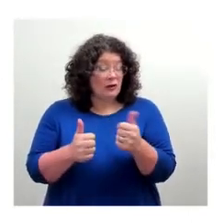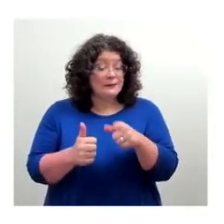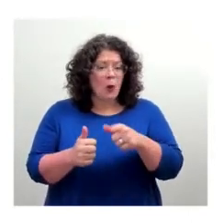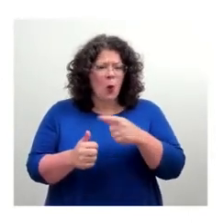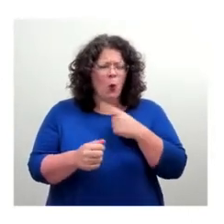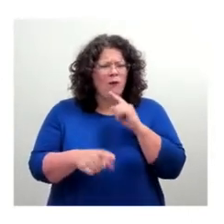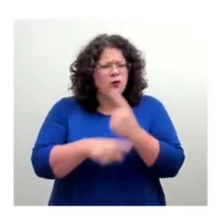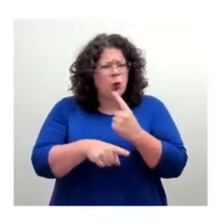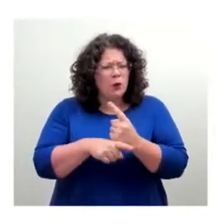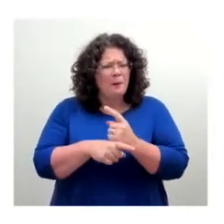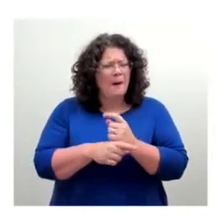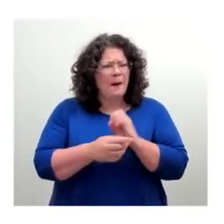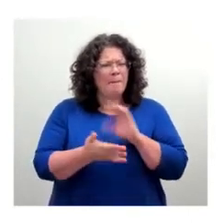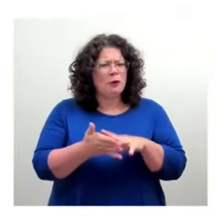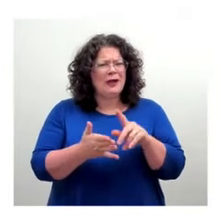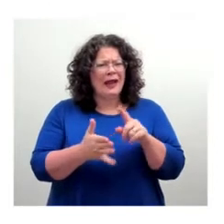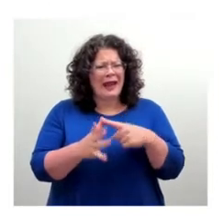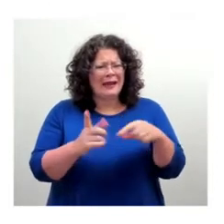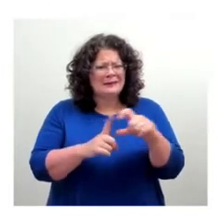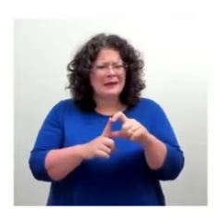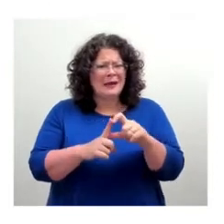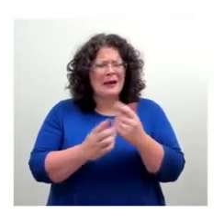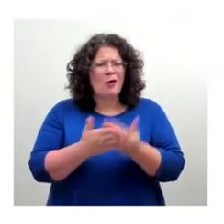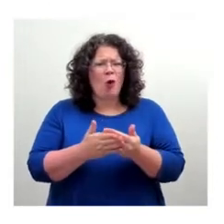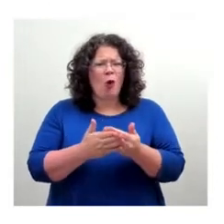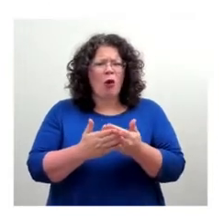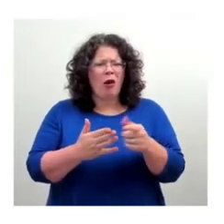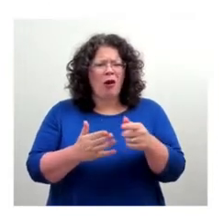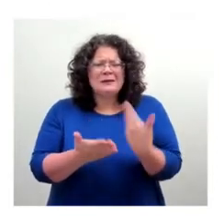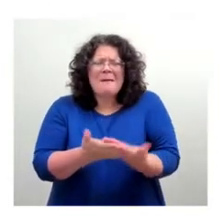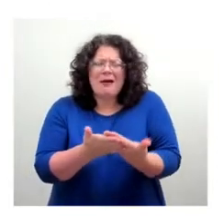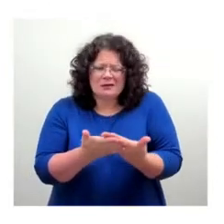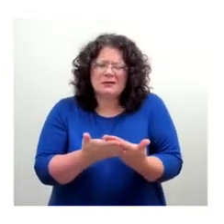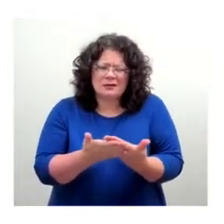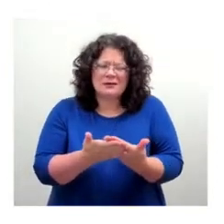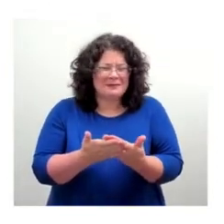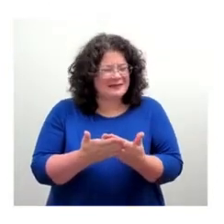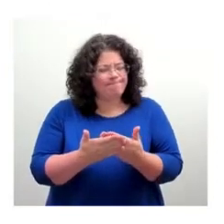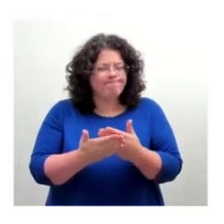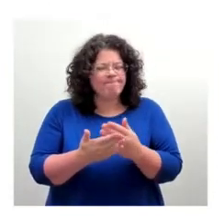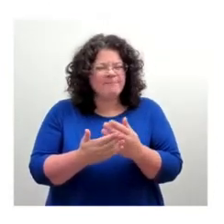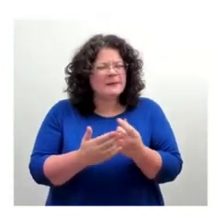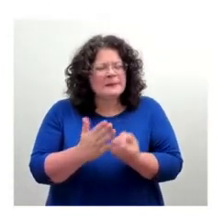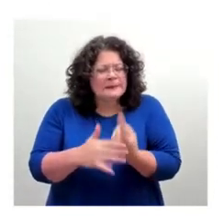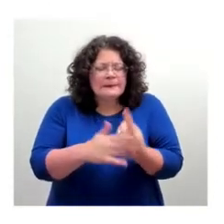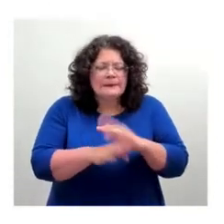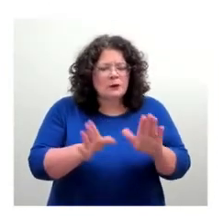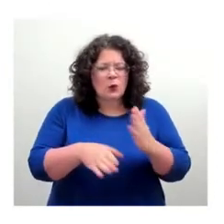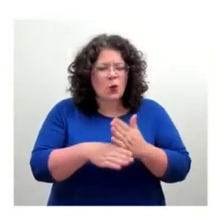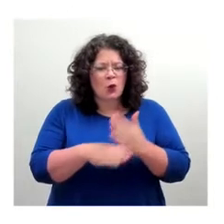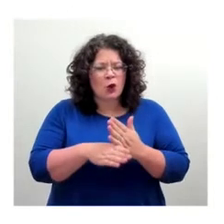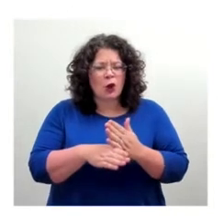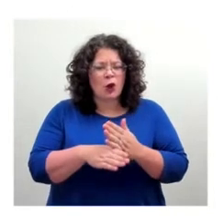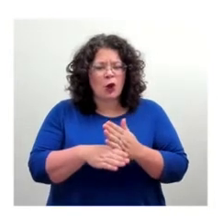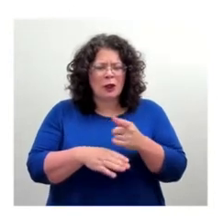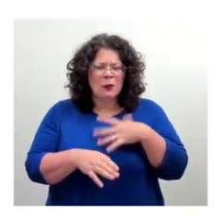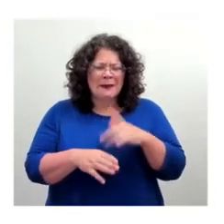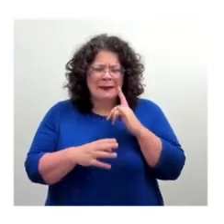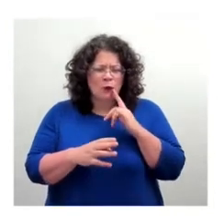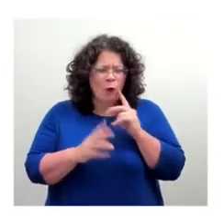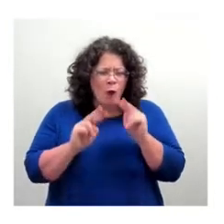be exchanged? But yes, I completely agree. I think there needs to be more collaboration between the different